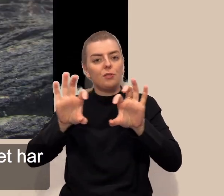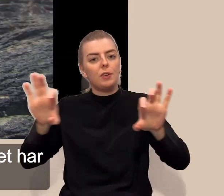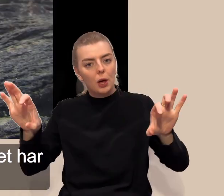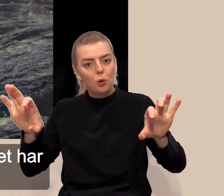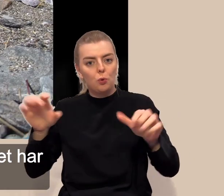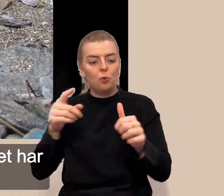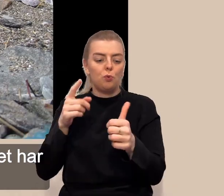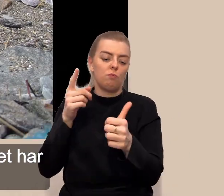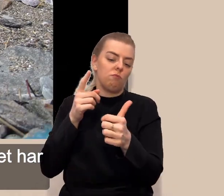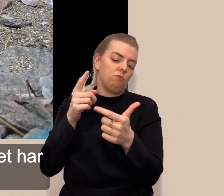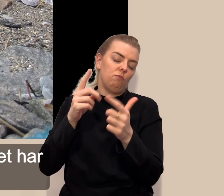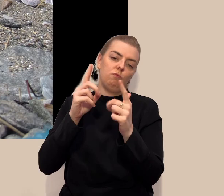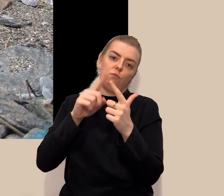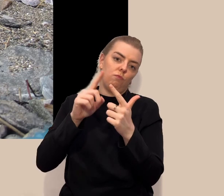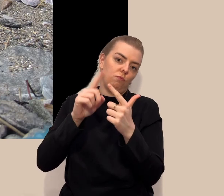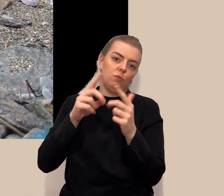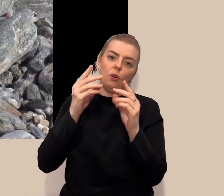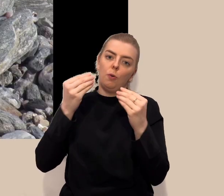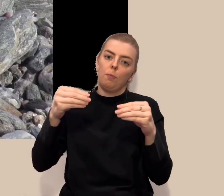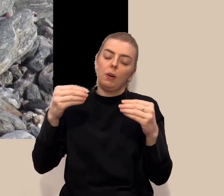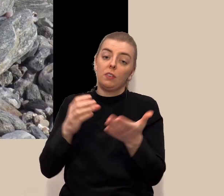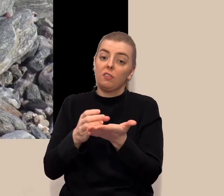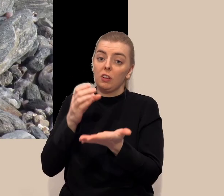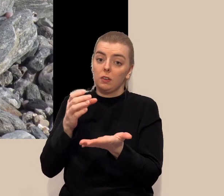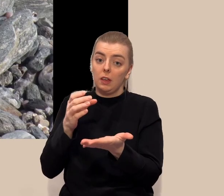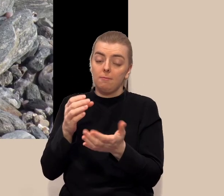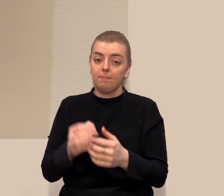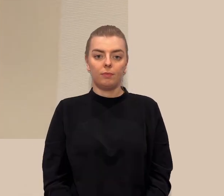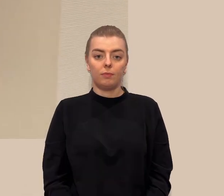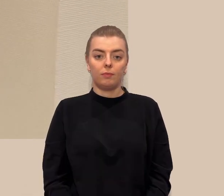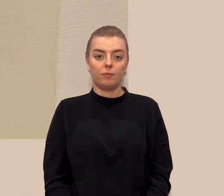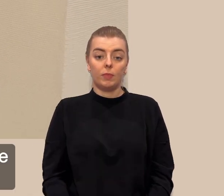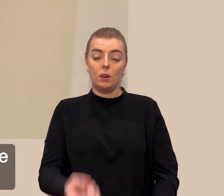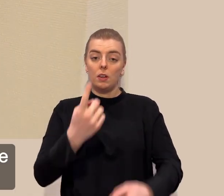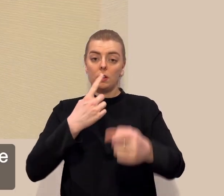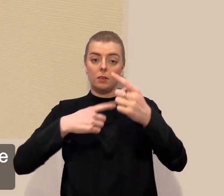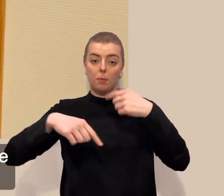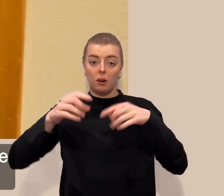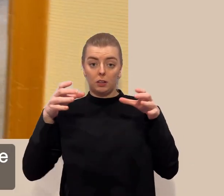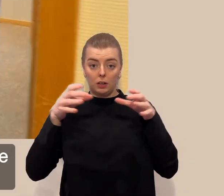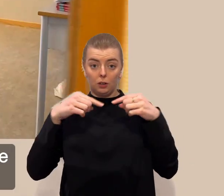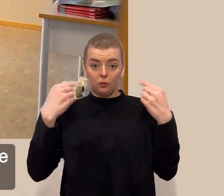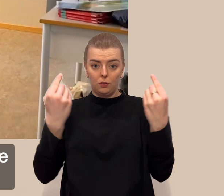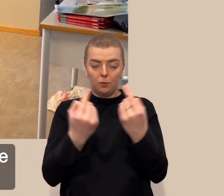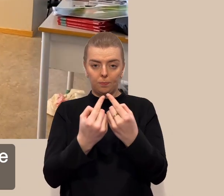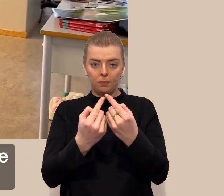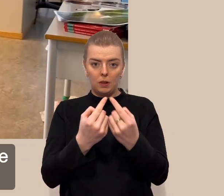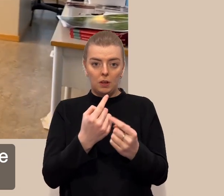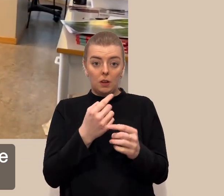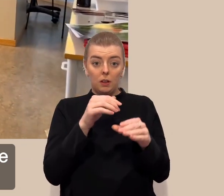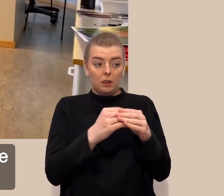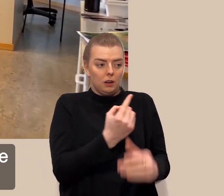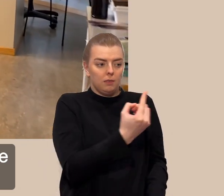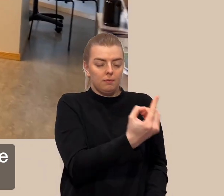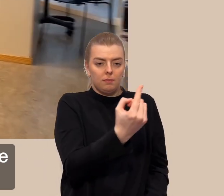beach. So there was like rope on the beach from from maybe fishing or a plastic bottle. We got back to the to the